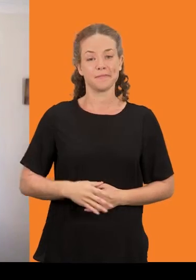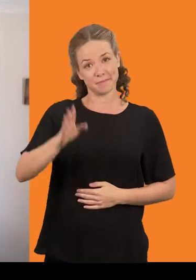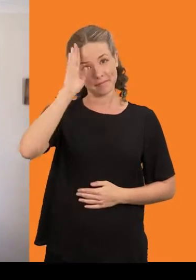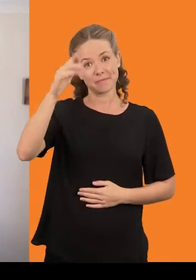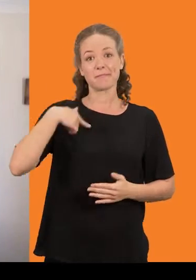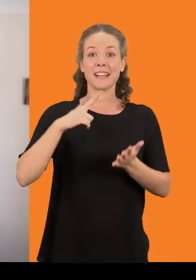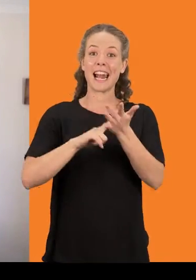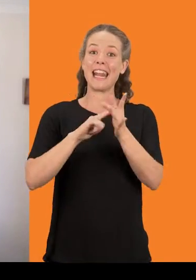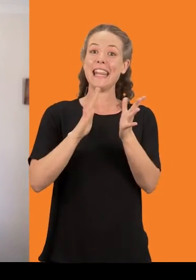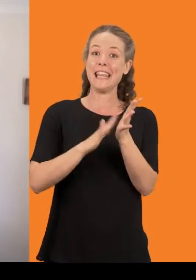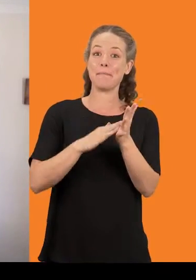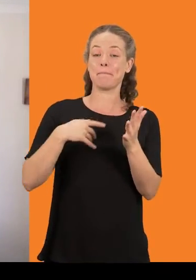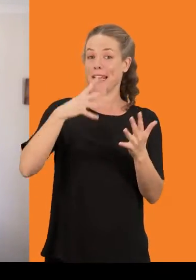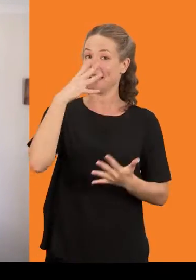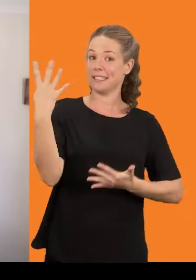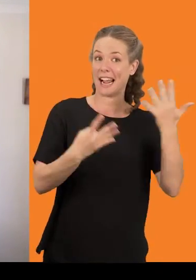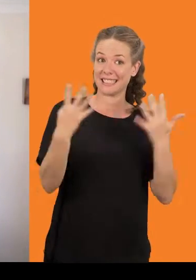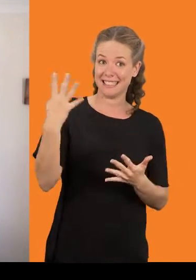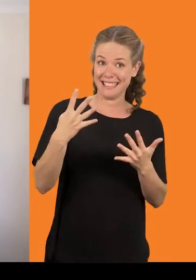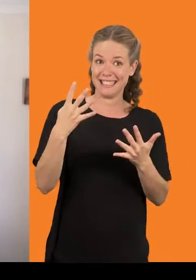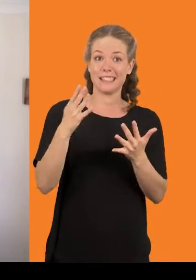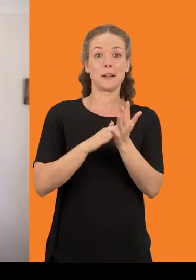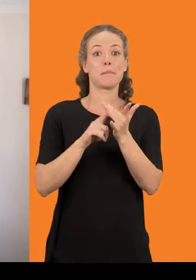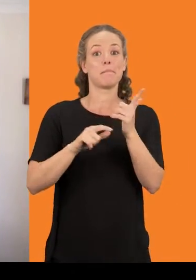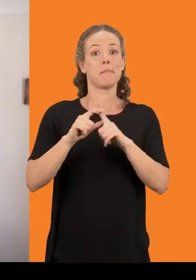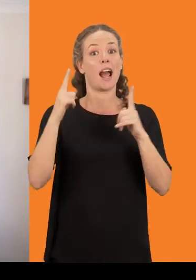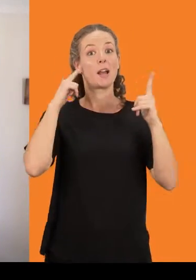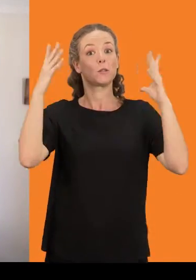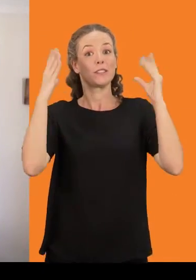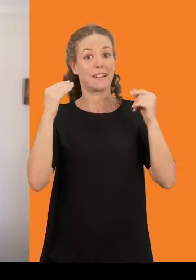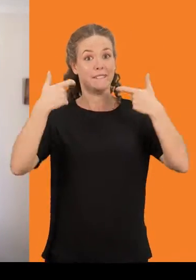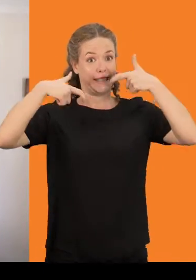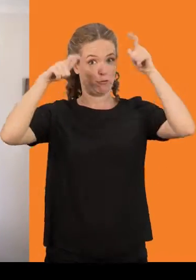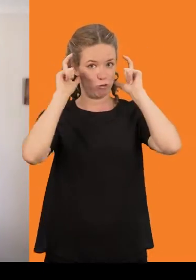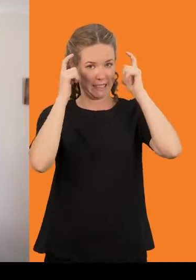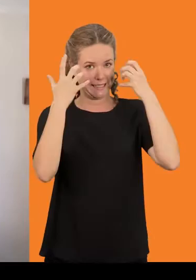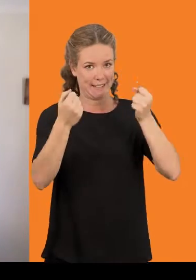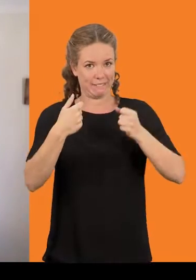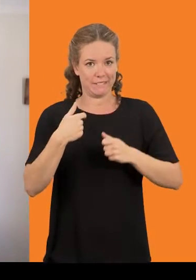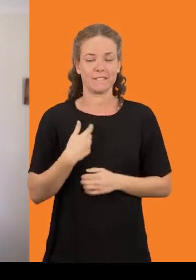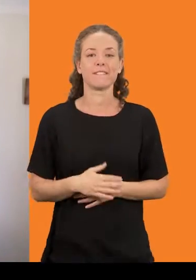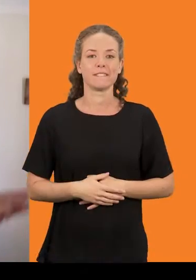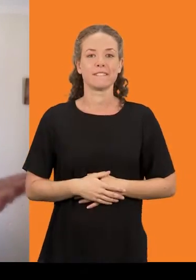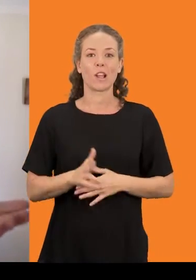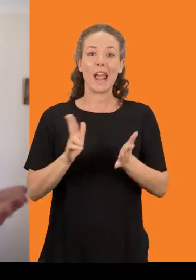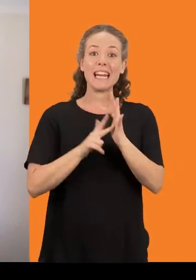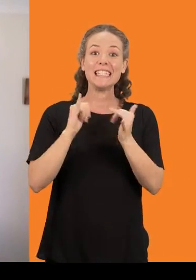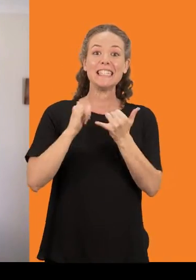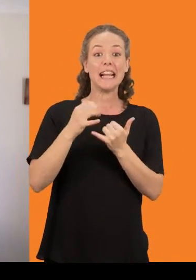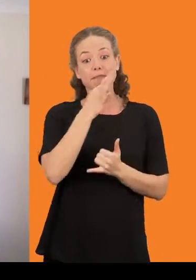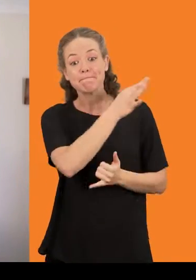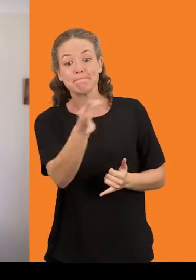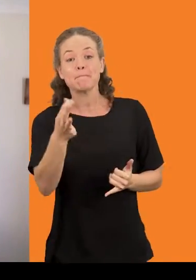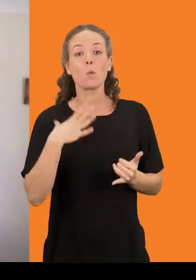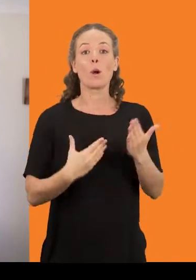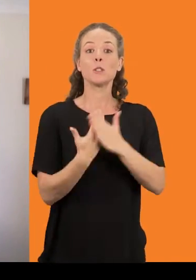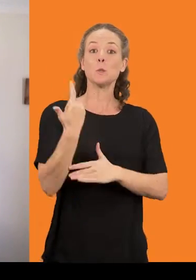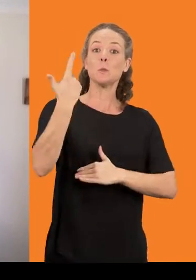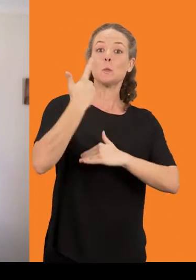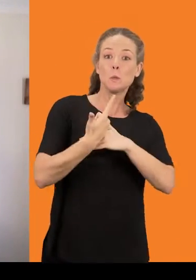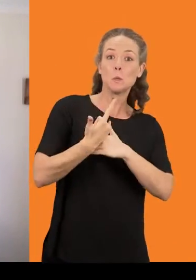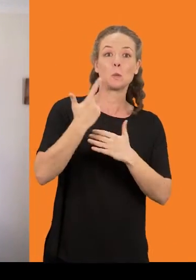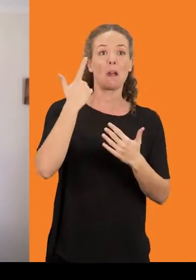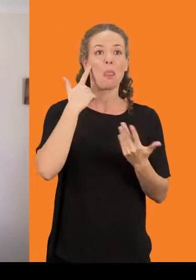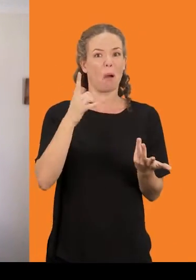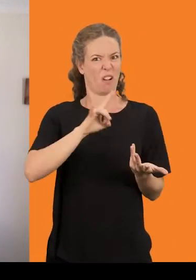Hey there, so I'm Liam, I'm 19 years old, I'm mildly deaf and I wear hearing aids in both ears. So basically NDCS put out a call for new